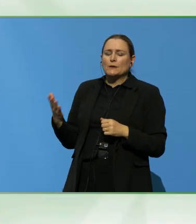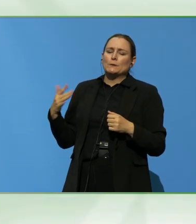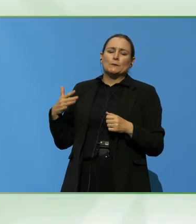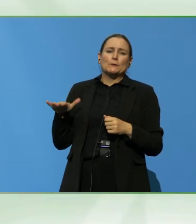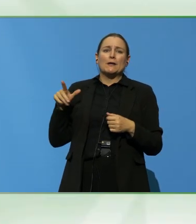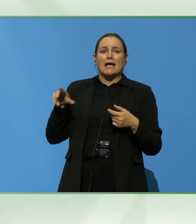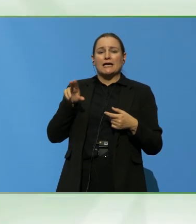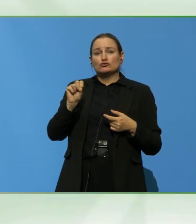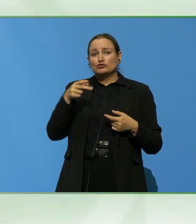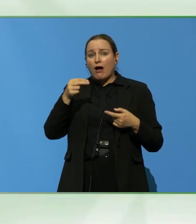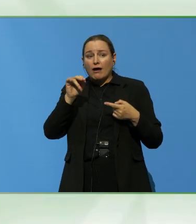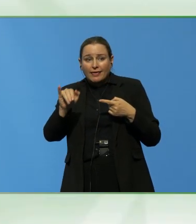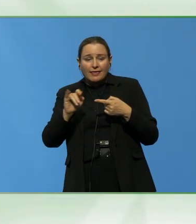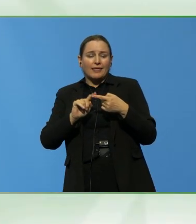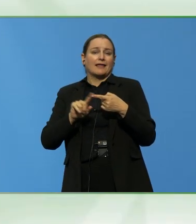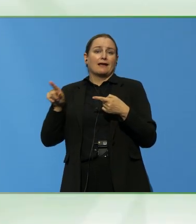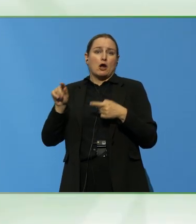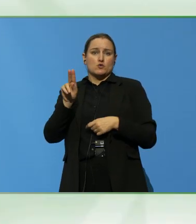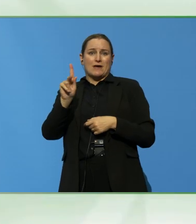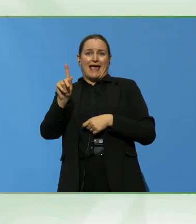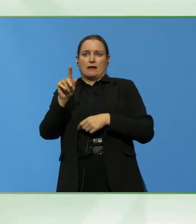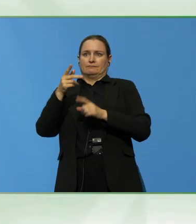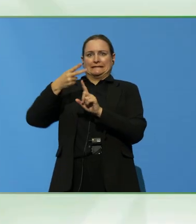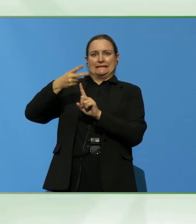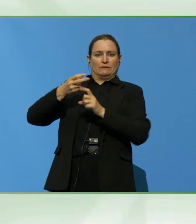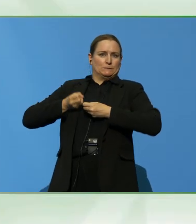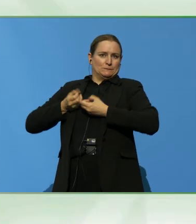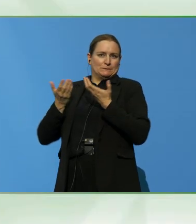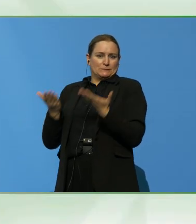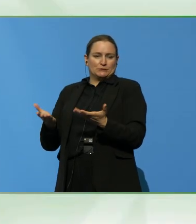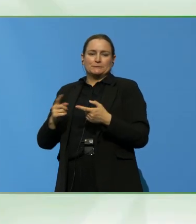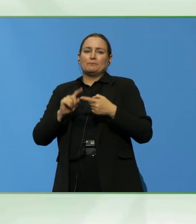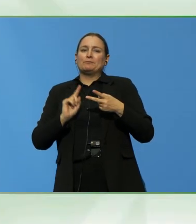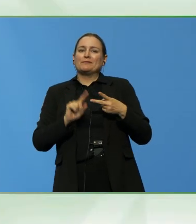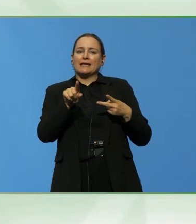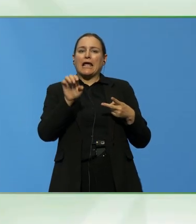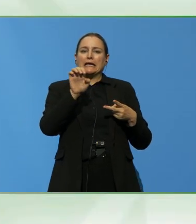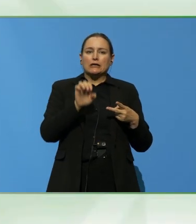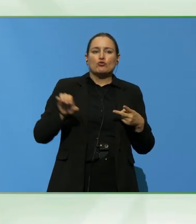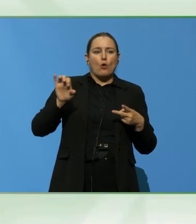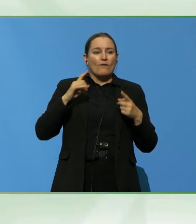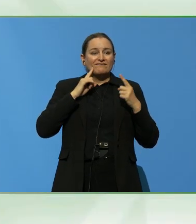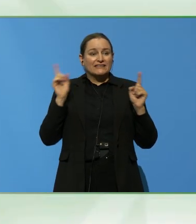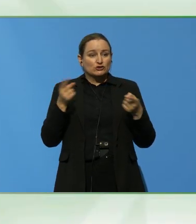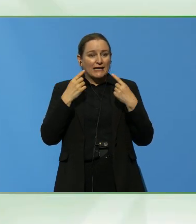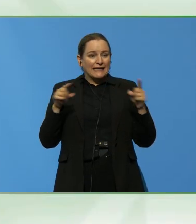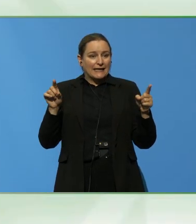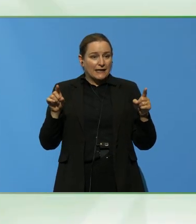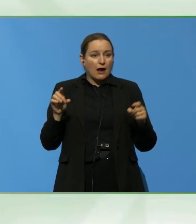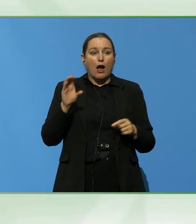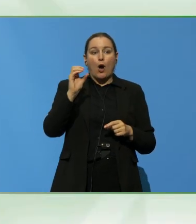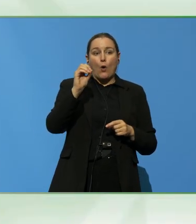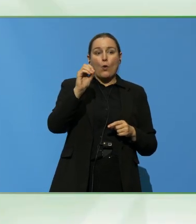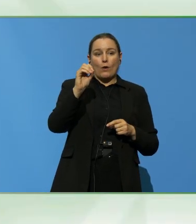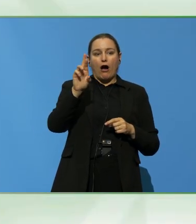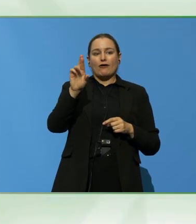Contest that is upon us in May. Please watch, be one of those 180 million people that will see some fantastic songs. I'm just thinking of